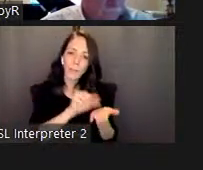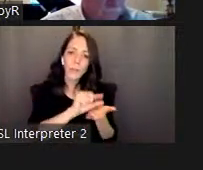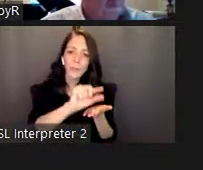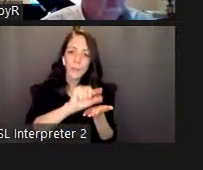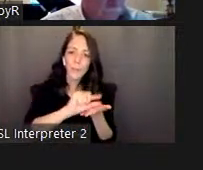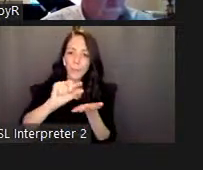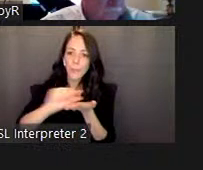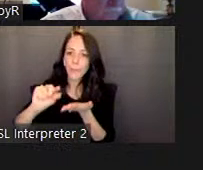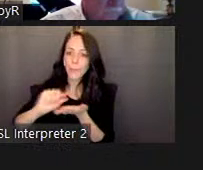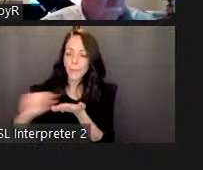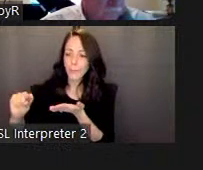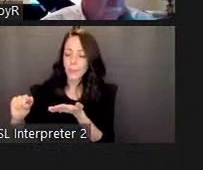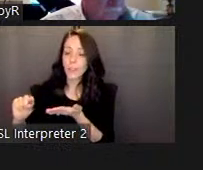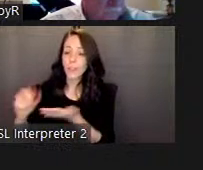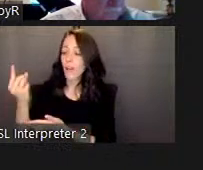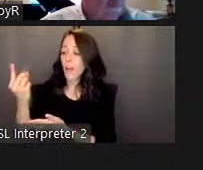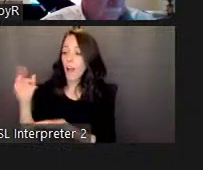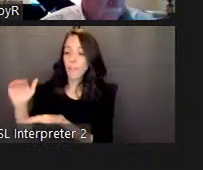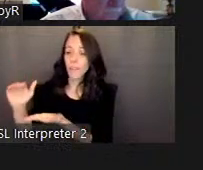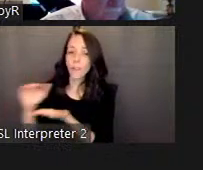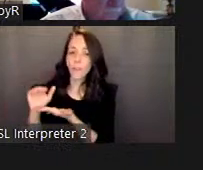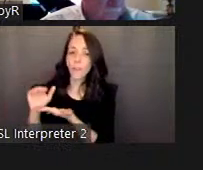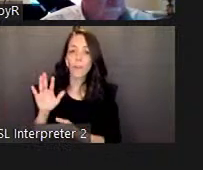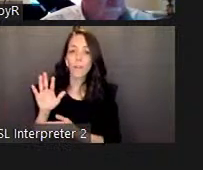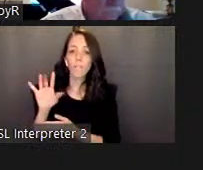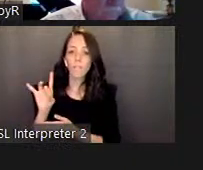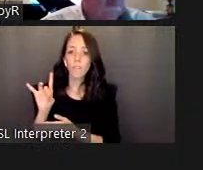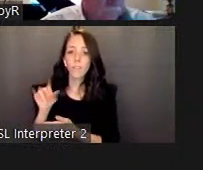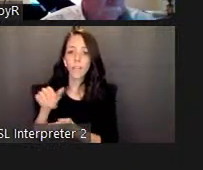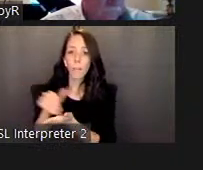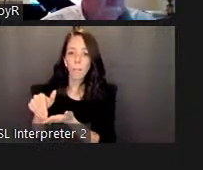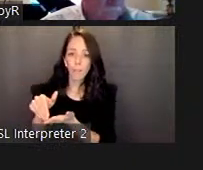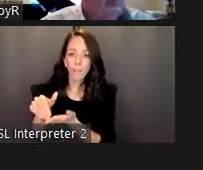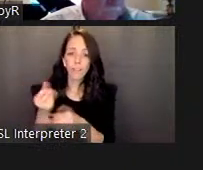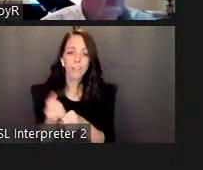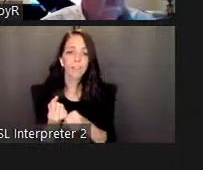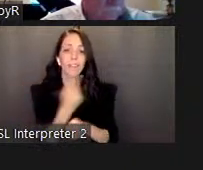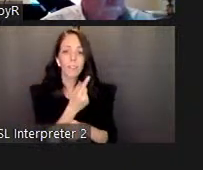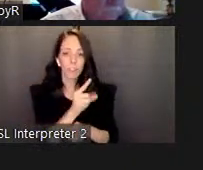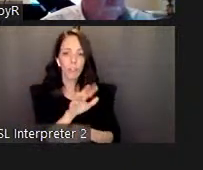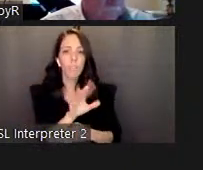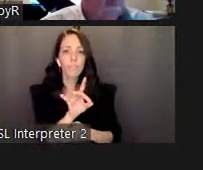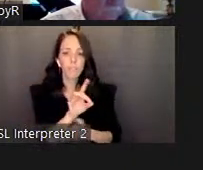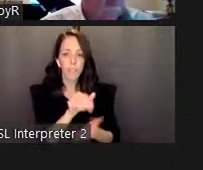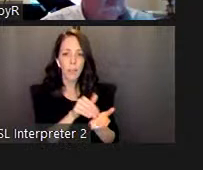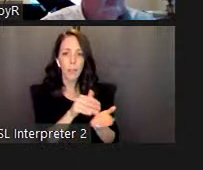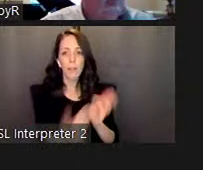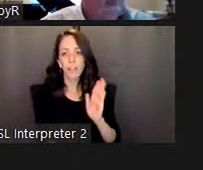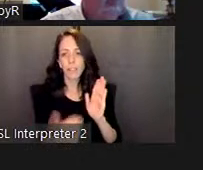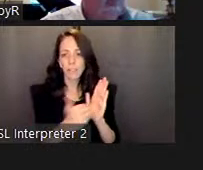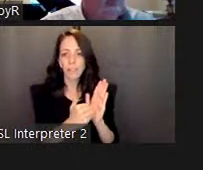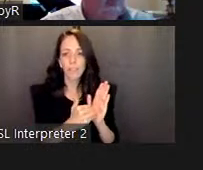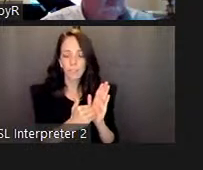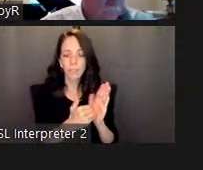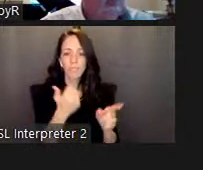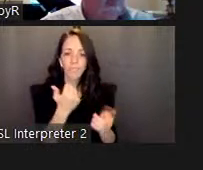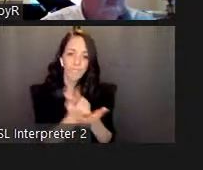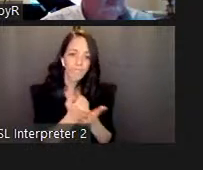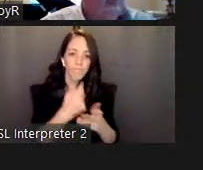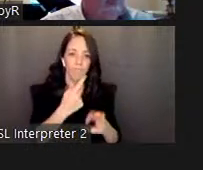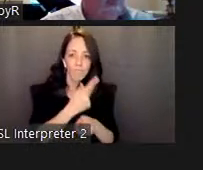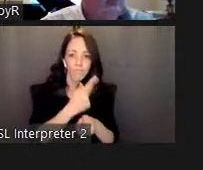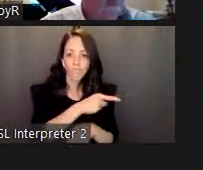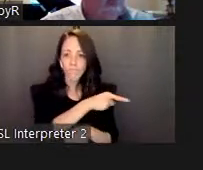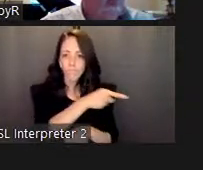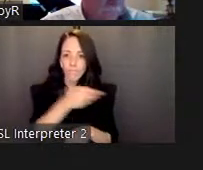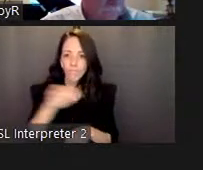$58 million, and next year we will receive another $58 million for our recovery and response efforts. Next